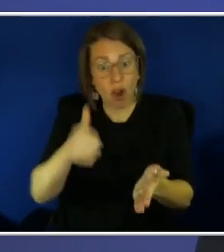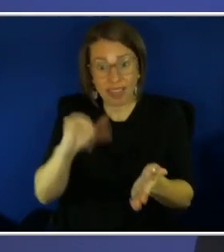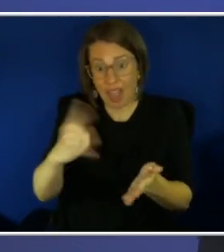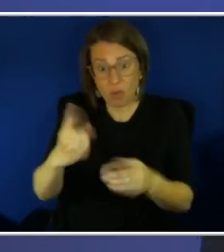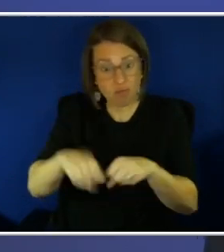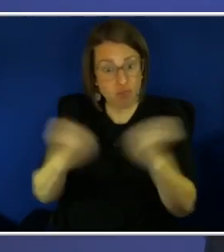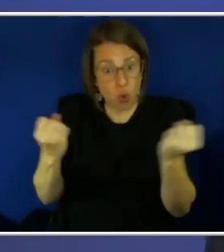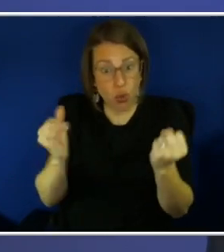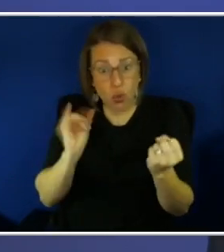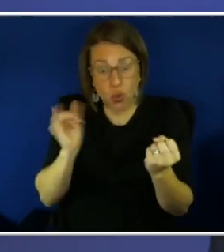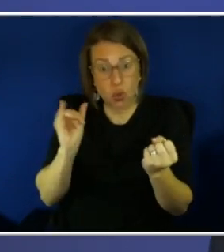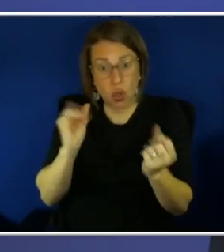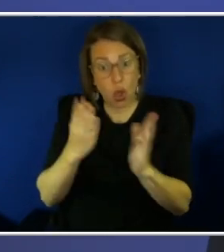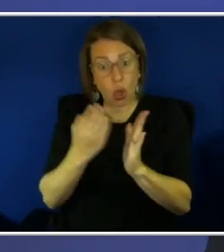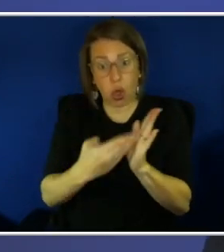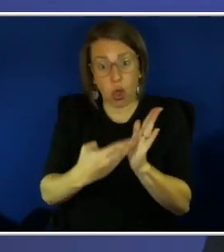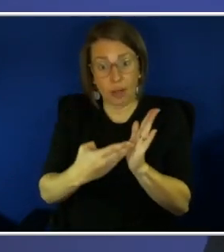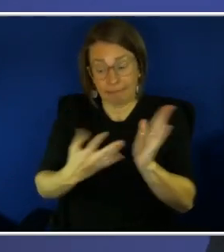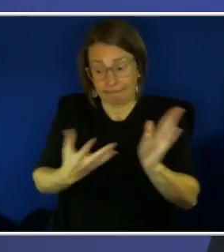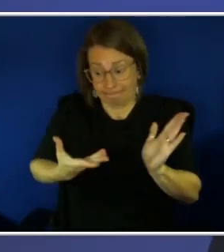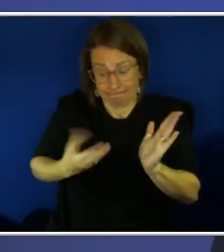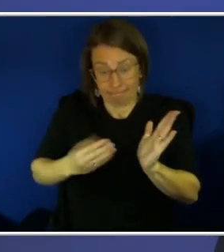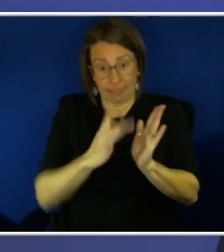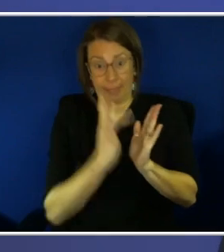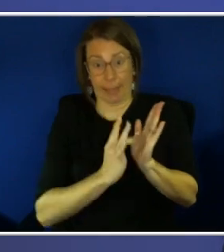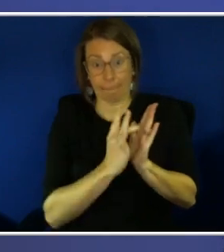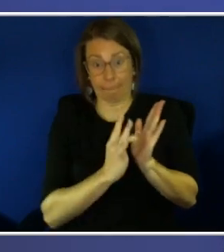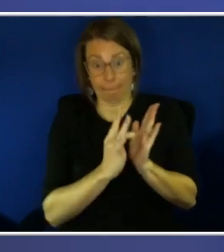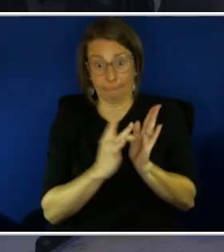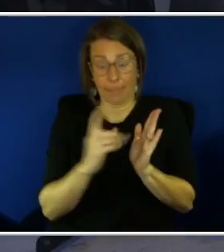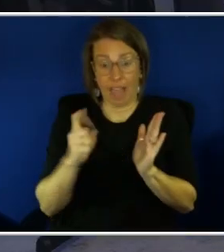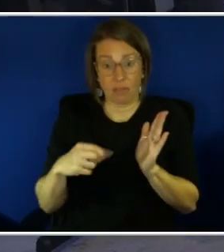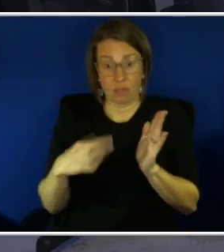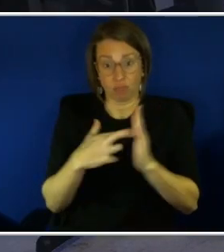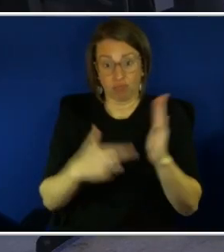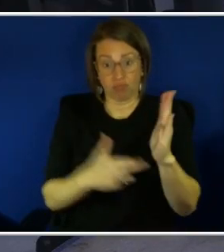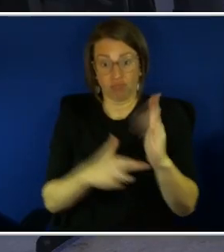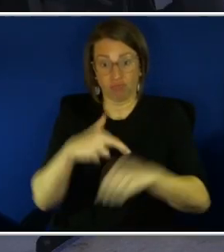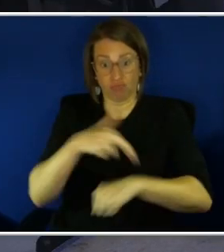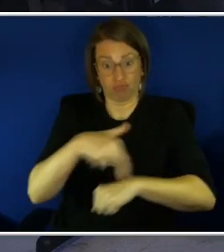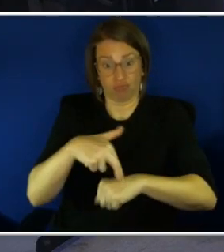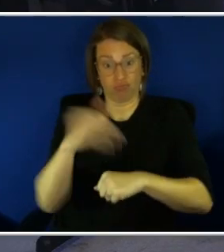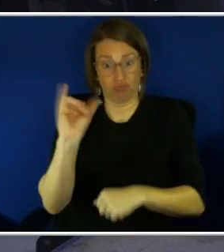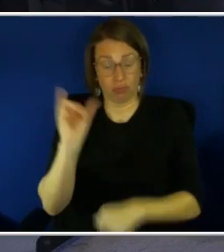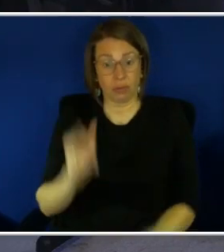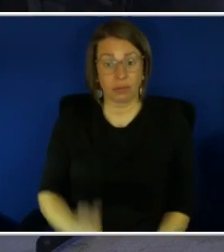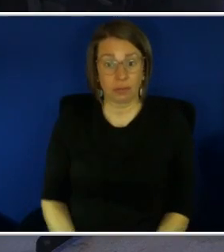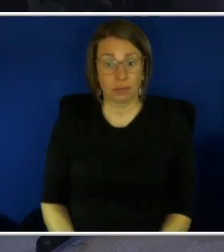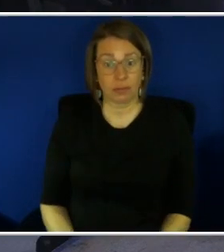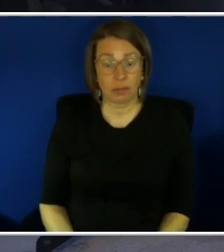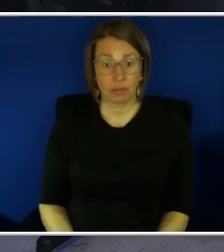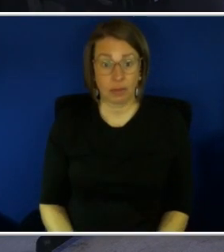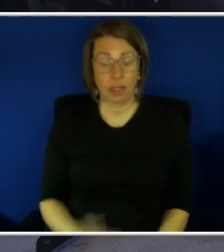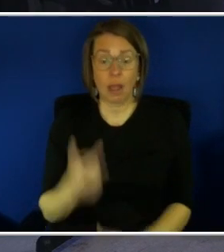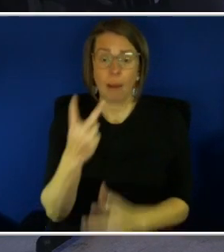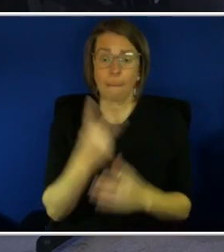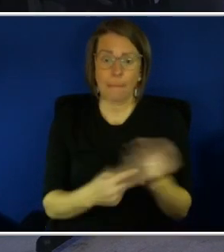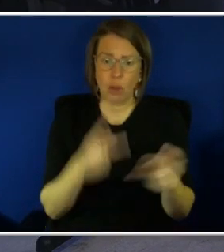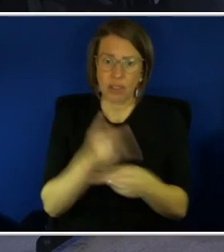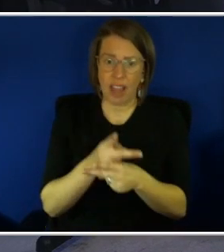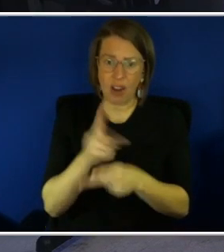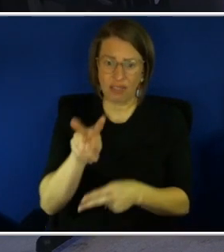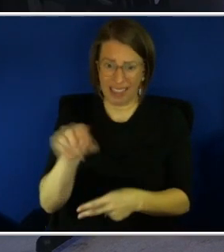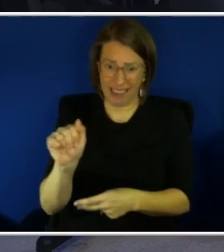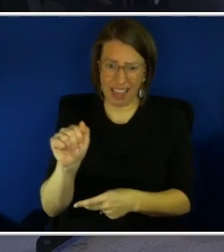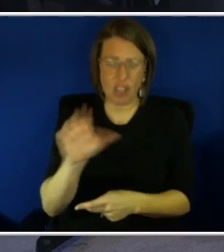a big old gap, so we got to put hardware on that side too. So you do get most of your care at the VA. What were your